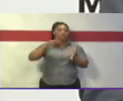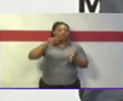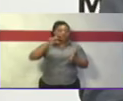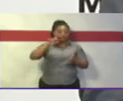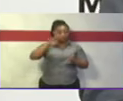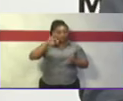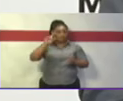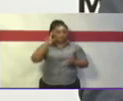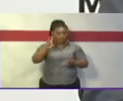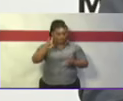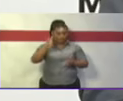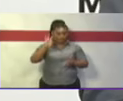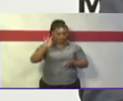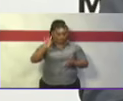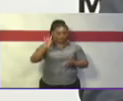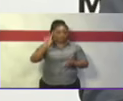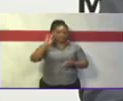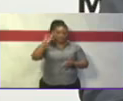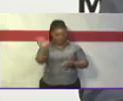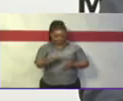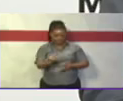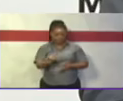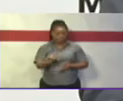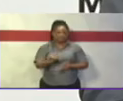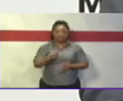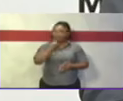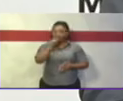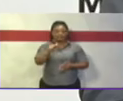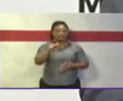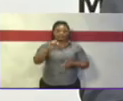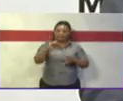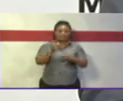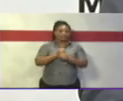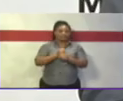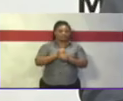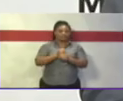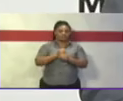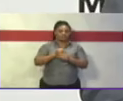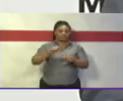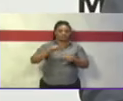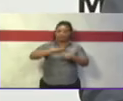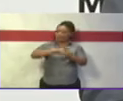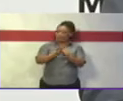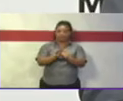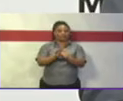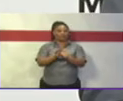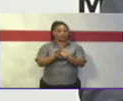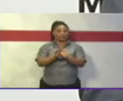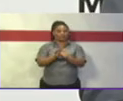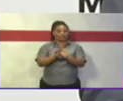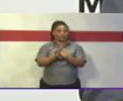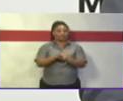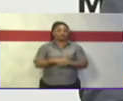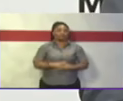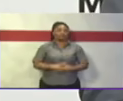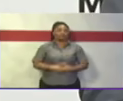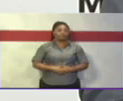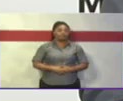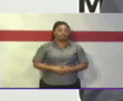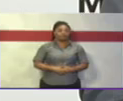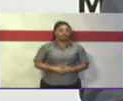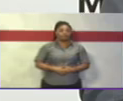99.986% of them did not develop COVID upon entry into the country, at least that we are not aware. It is an extremely